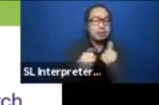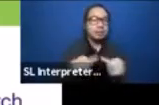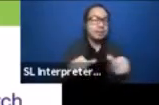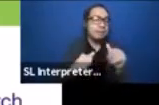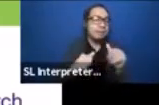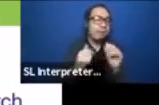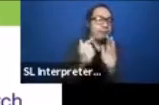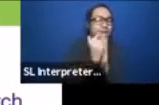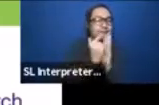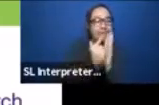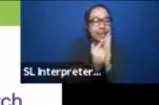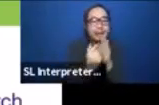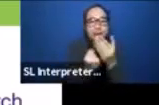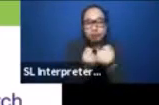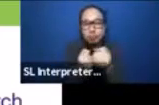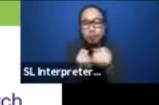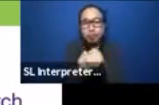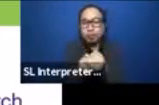might want